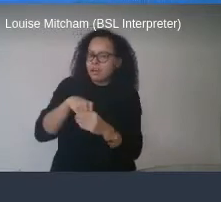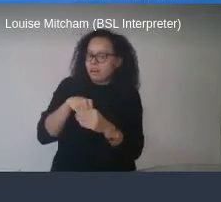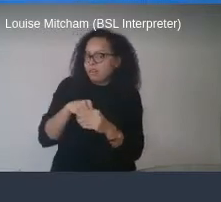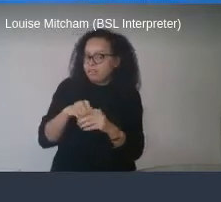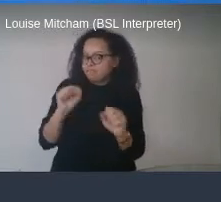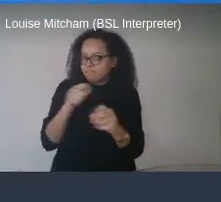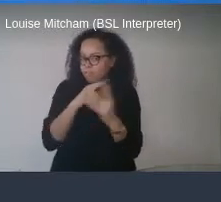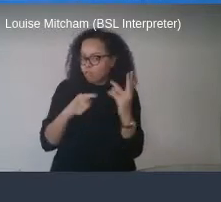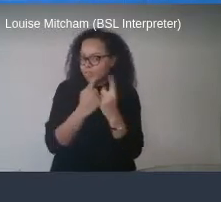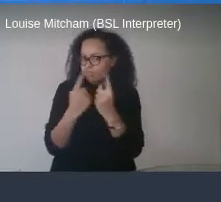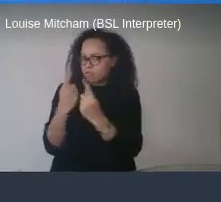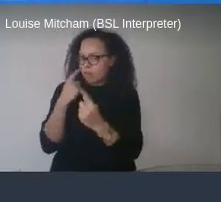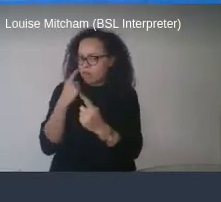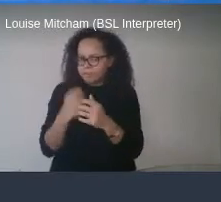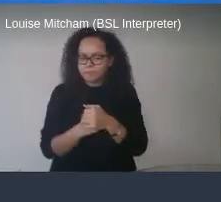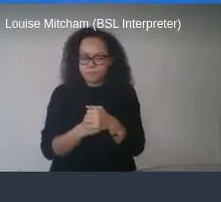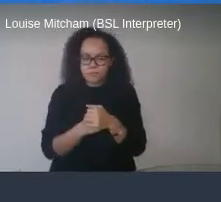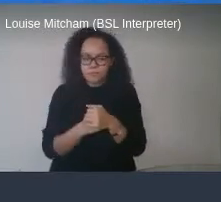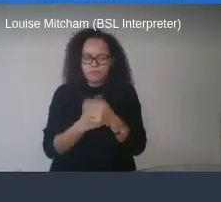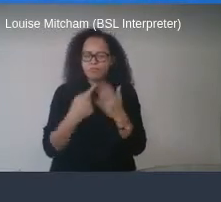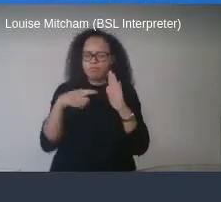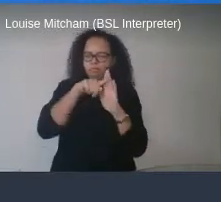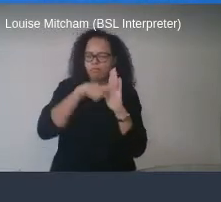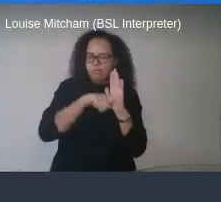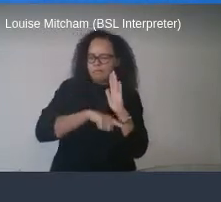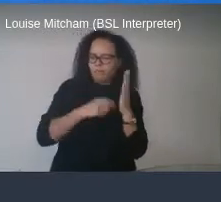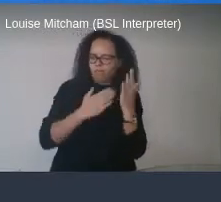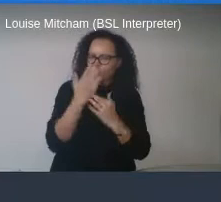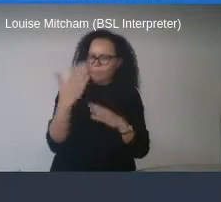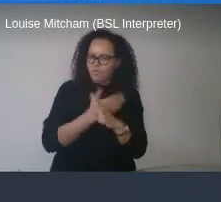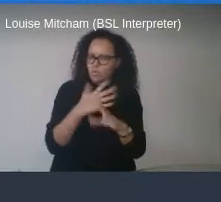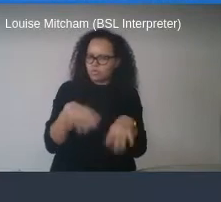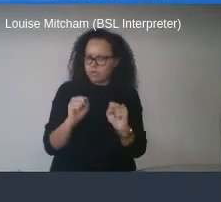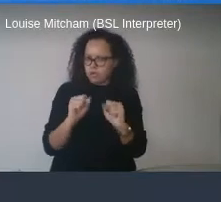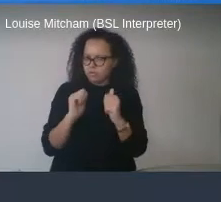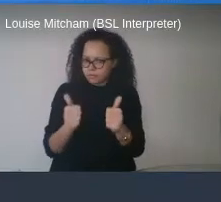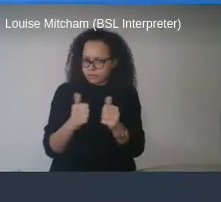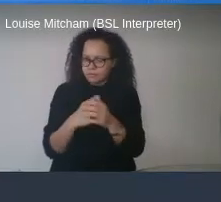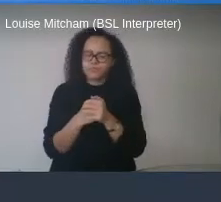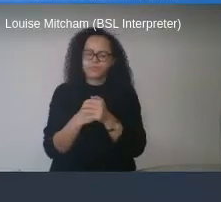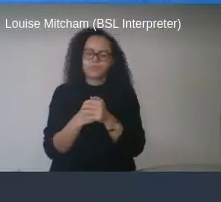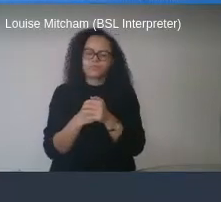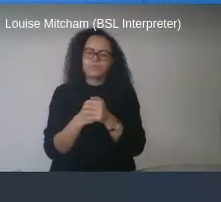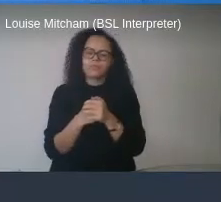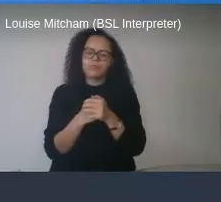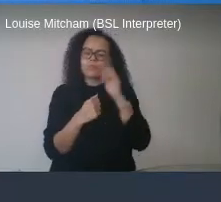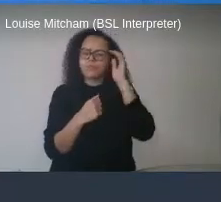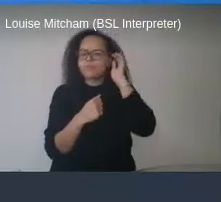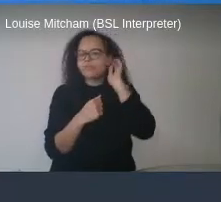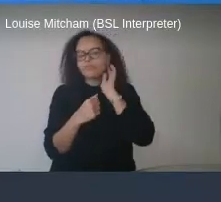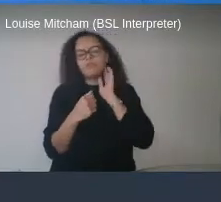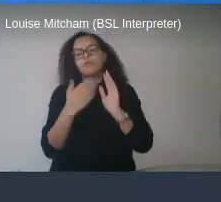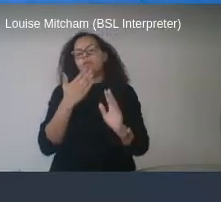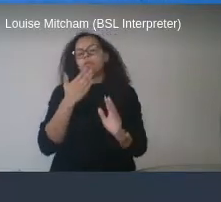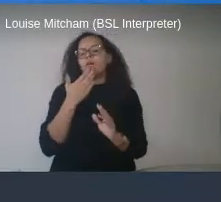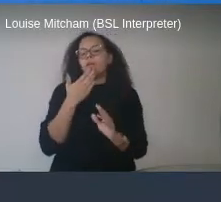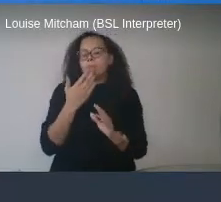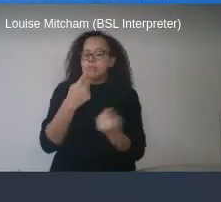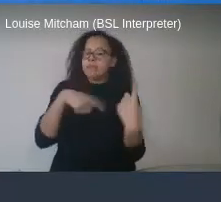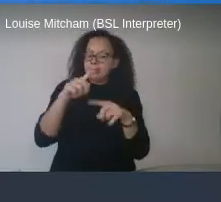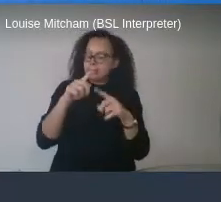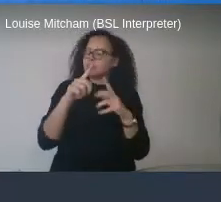A little bit of housekeeping just before we get started. So we'll just encourage everyone to please post